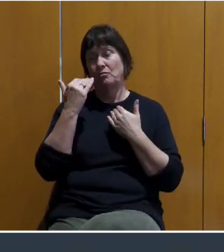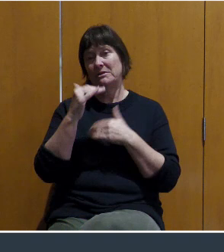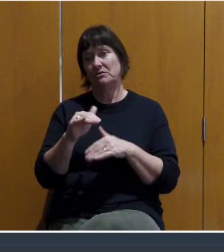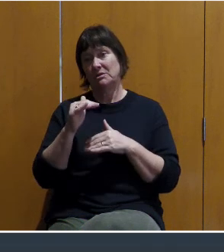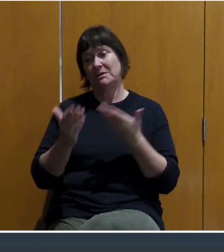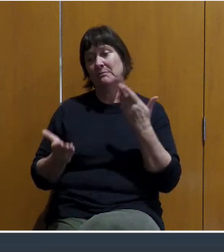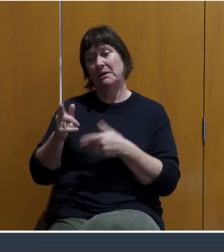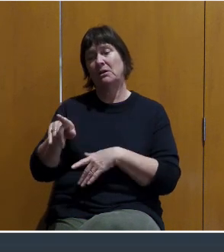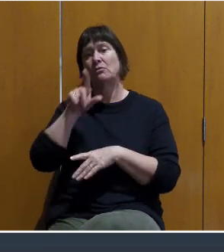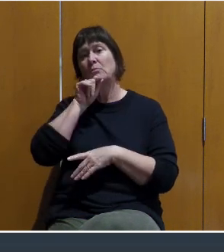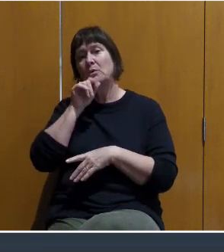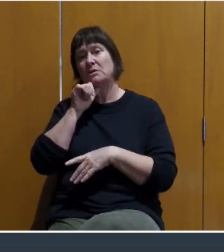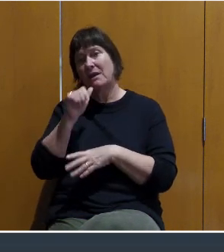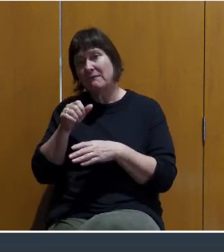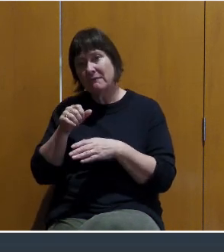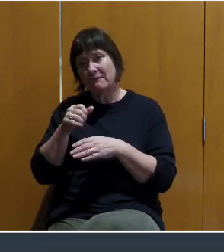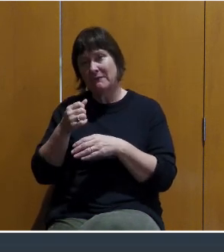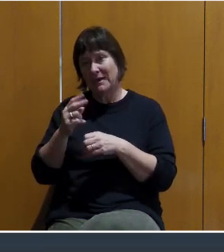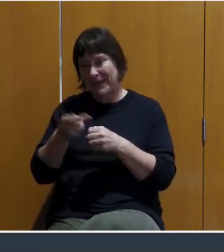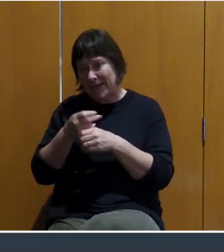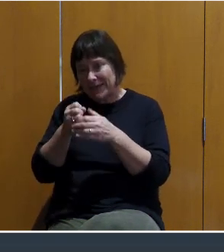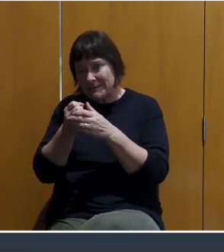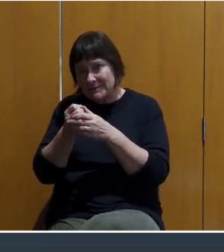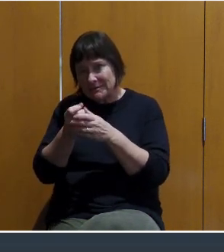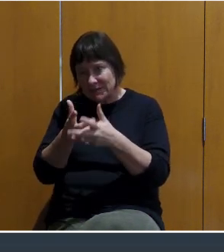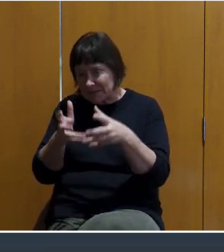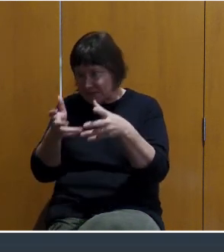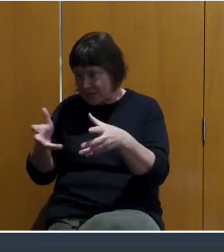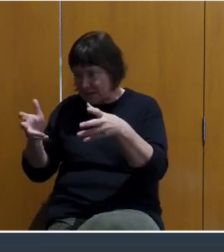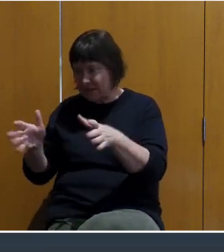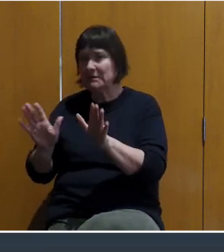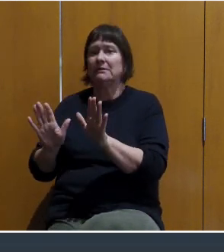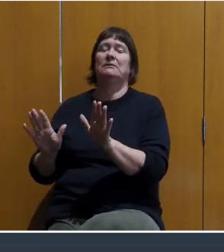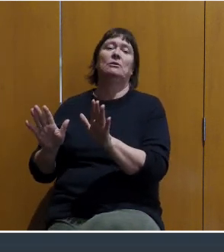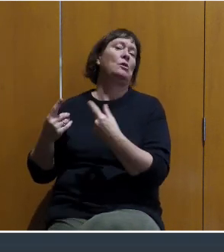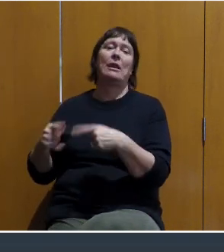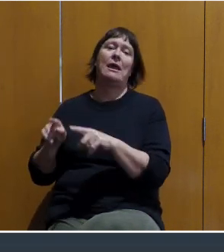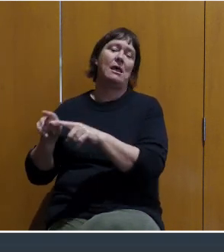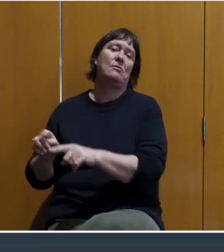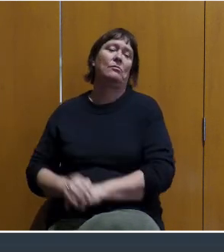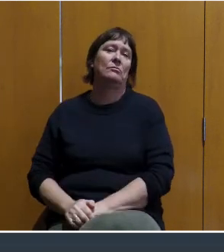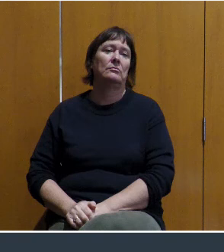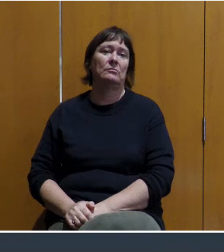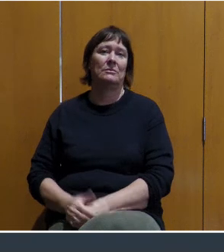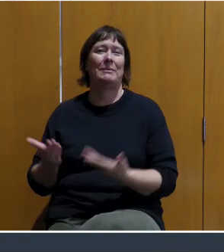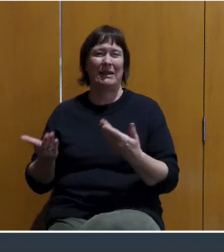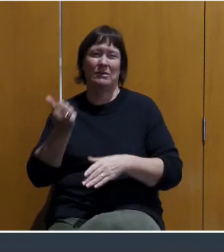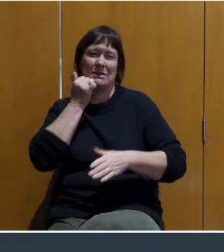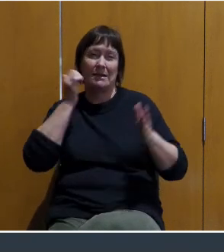dotterel breeding season, and then I'll work with council officers to get those dates. Yeah. Do you want this to